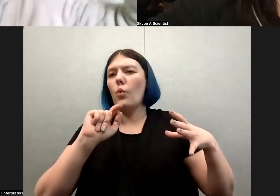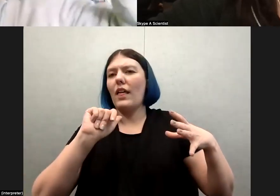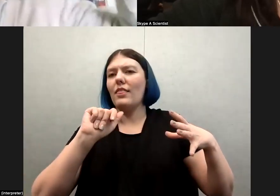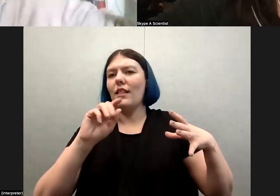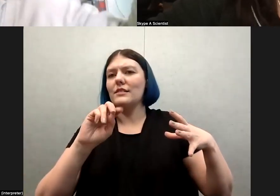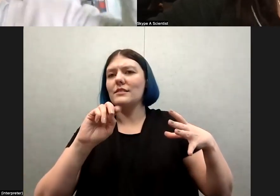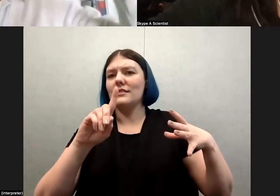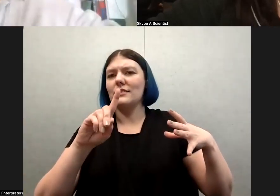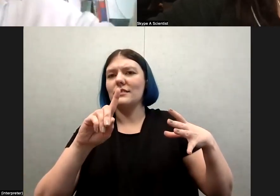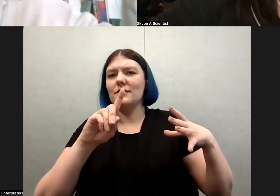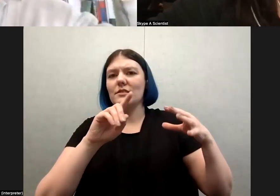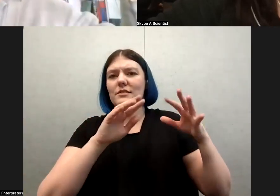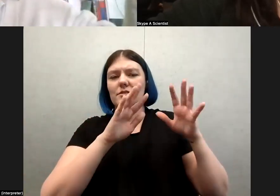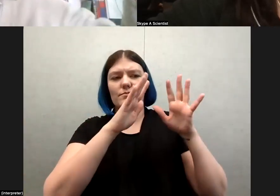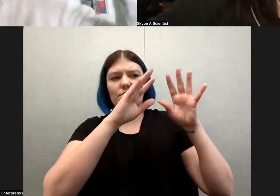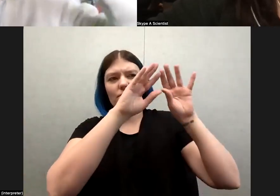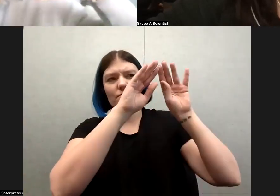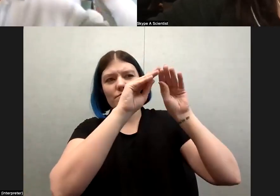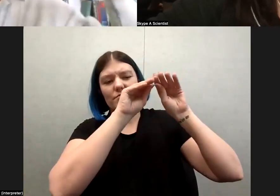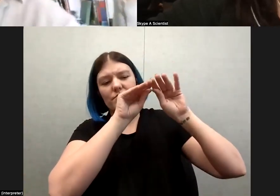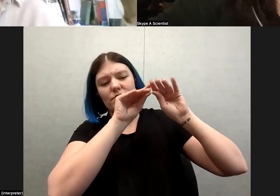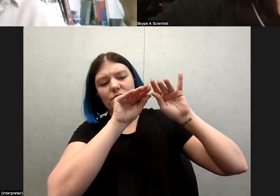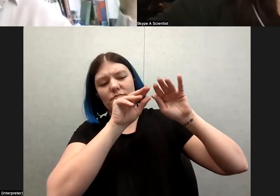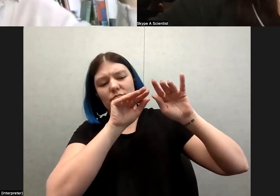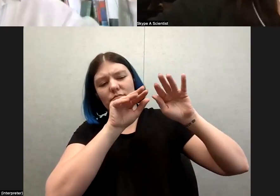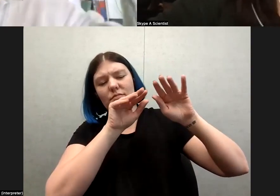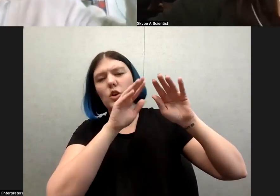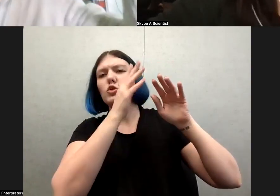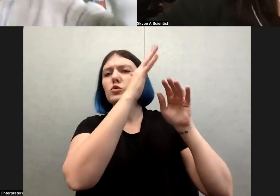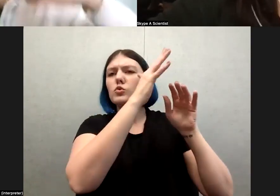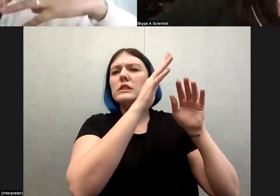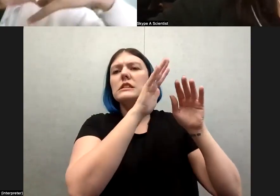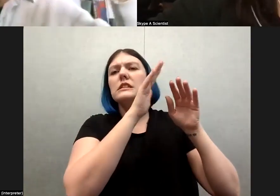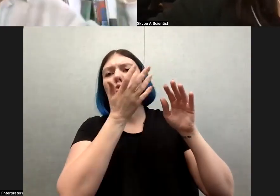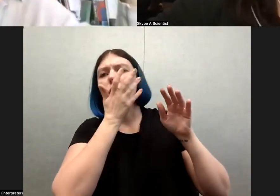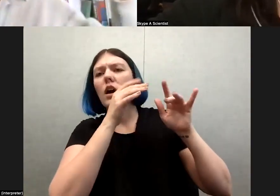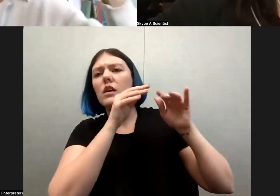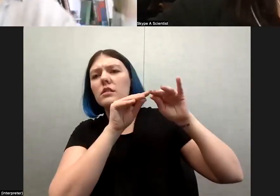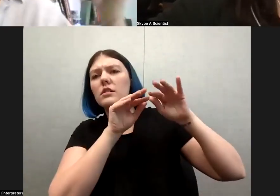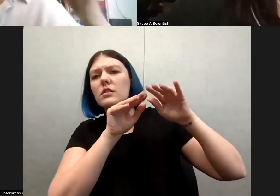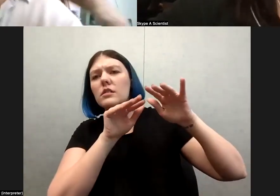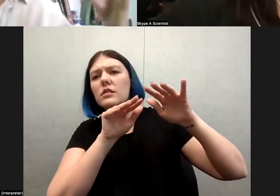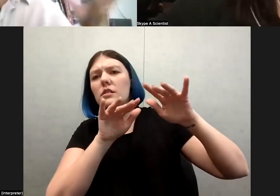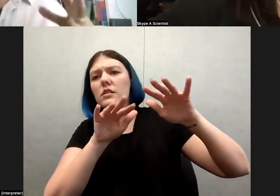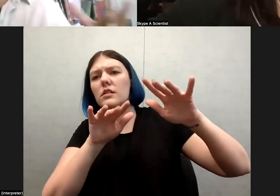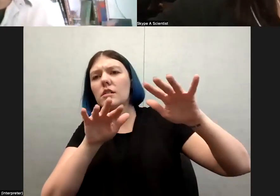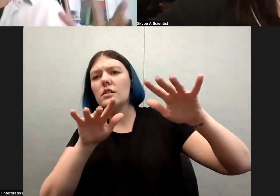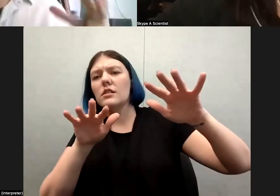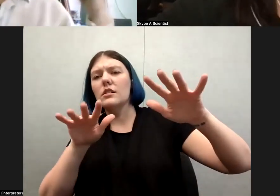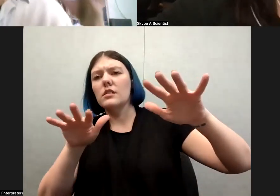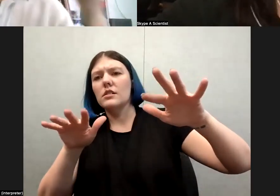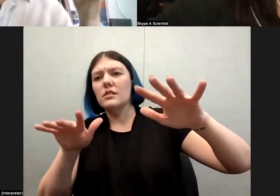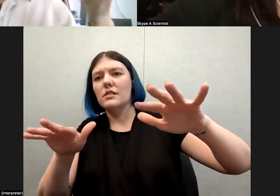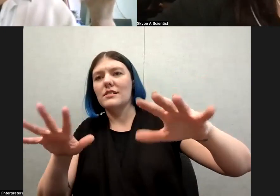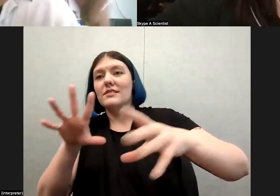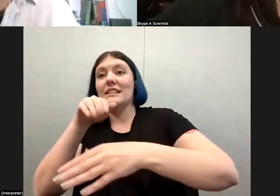Florida, and it's kind of this slow moving system of some trees, mostly grasses, lots of water, and it eventually flows all the way down